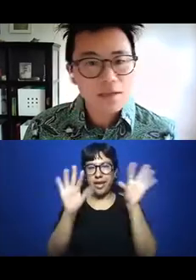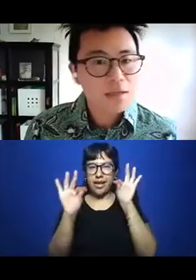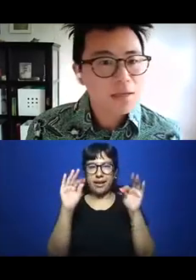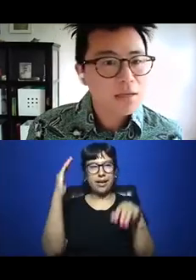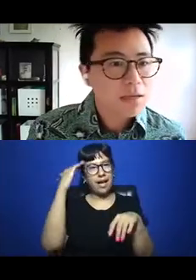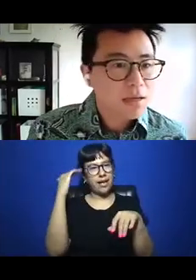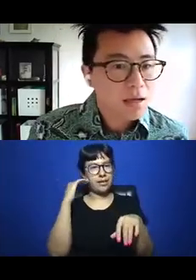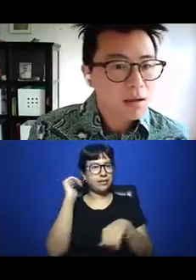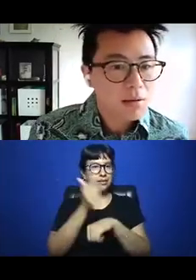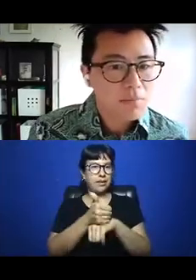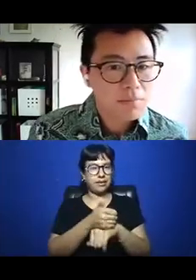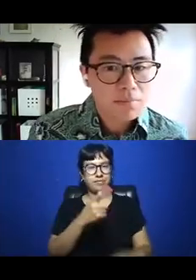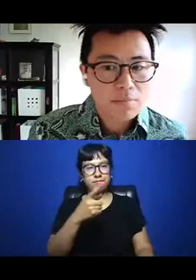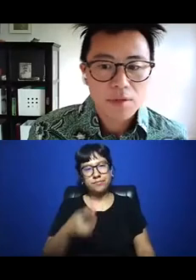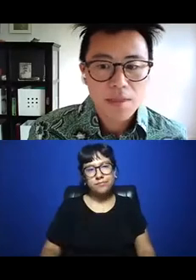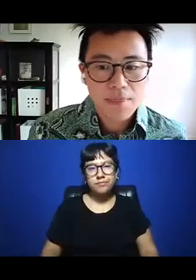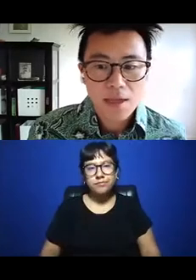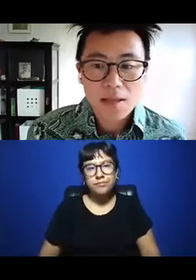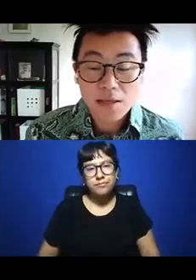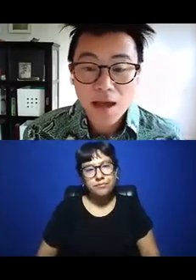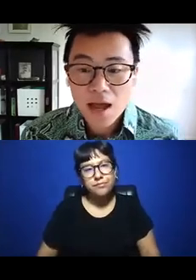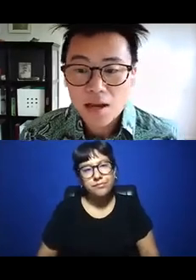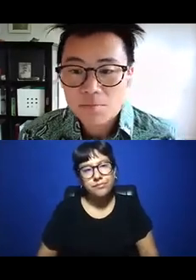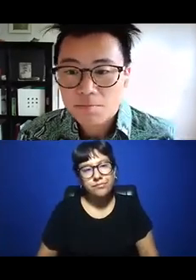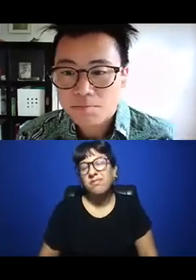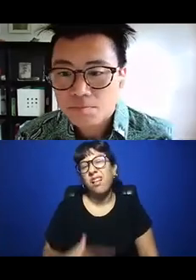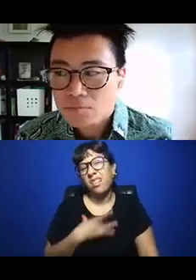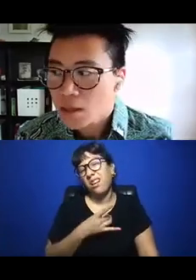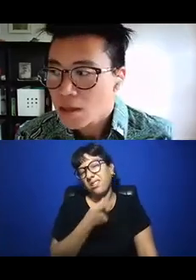setting. And I like that.